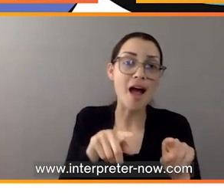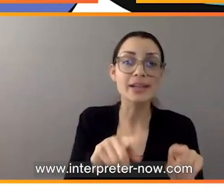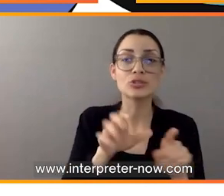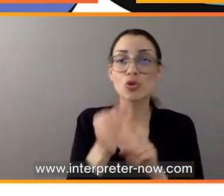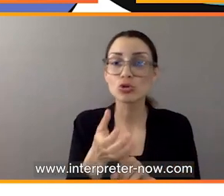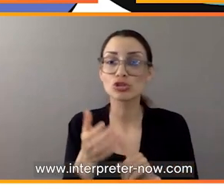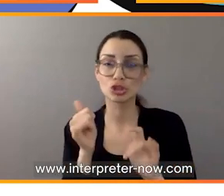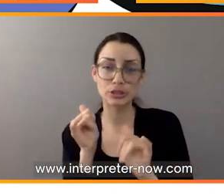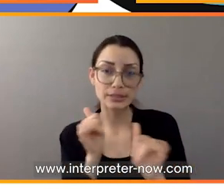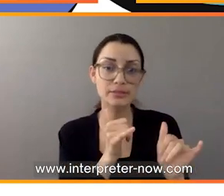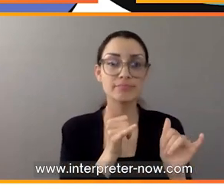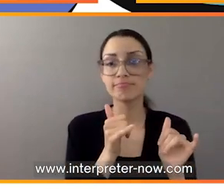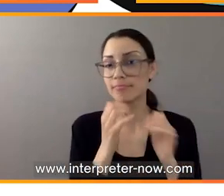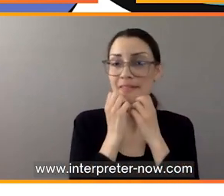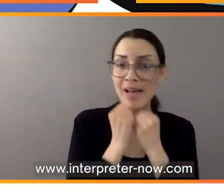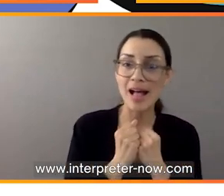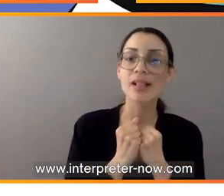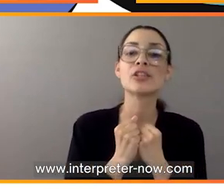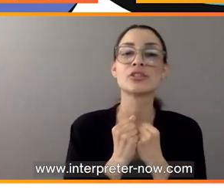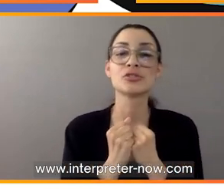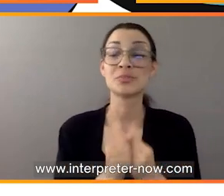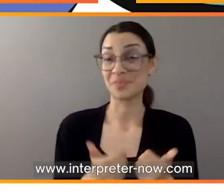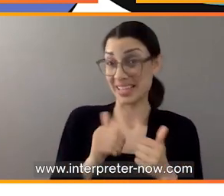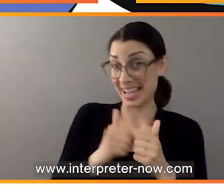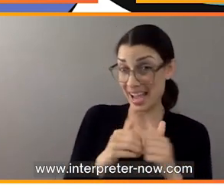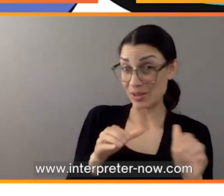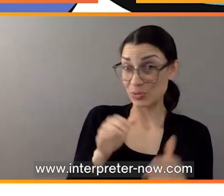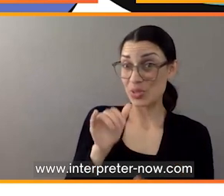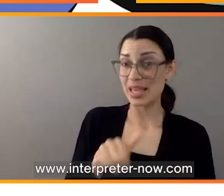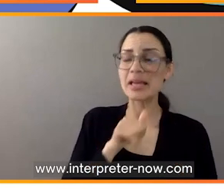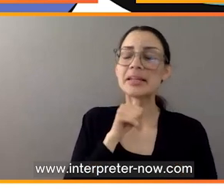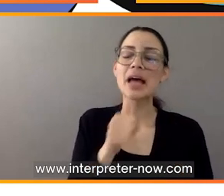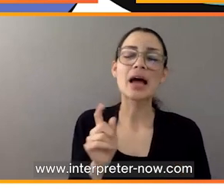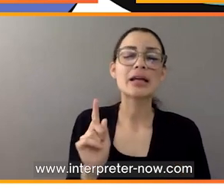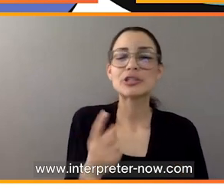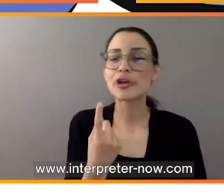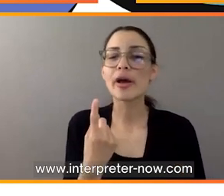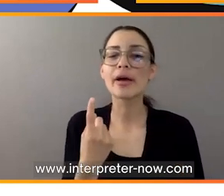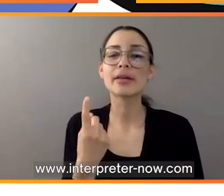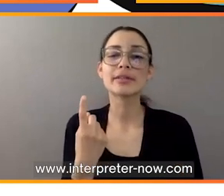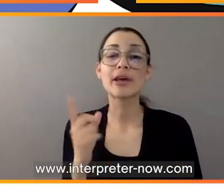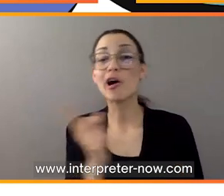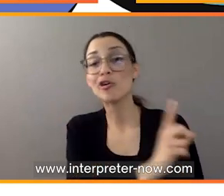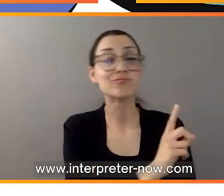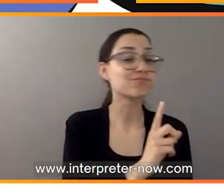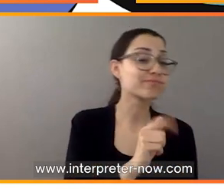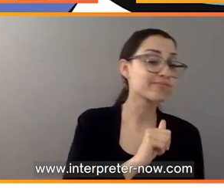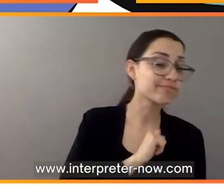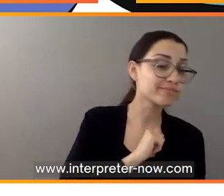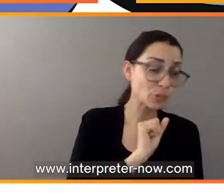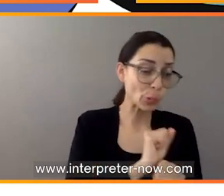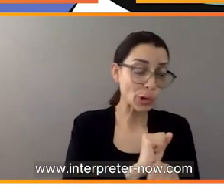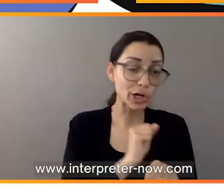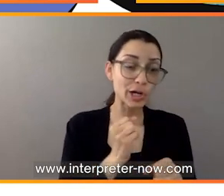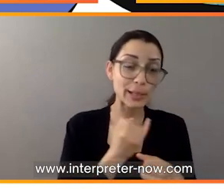things. And I think a way to do that is to not just go away and go work by yourself in a room or go to your team in a